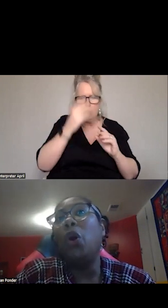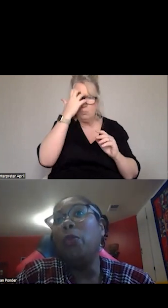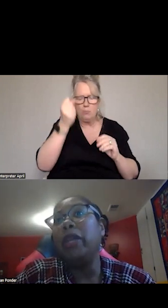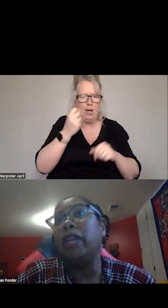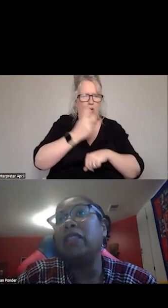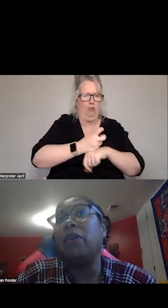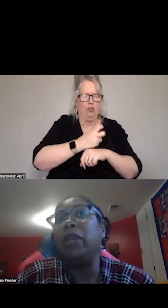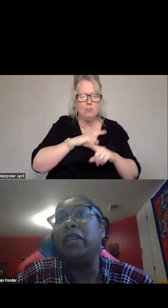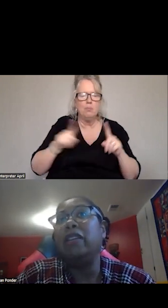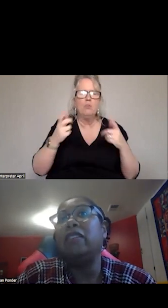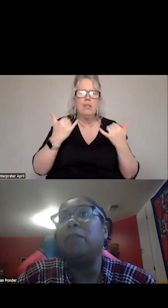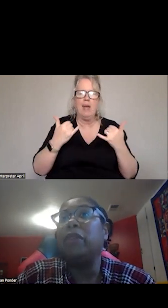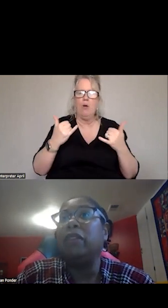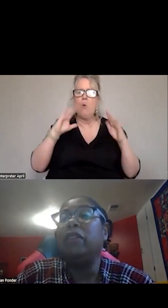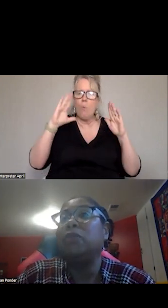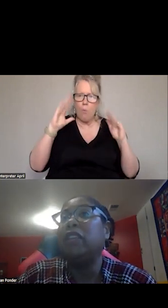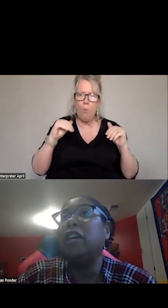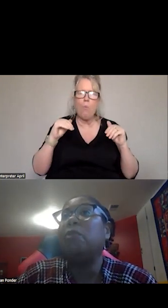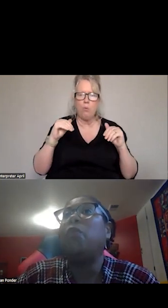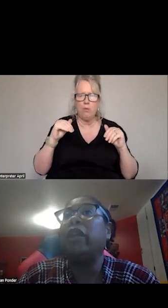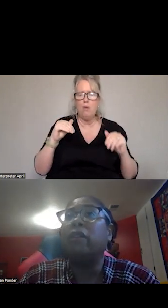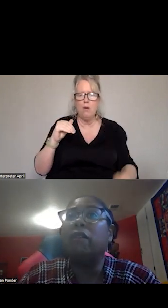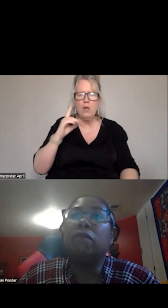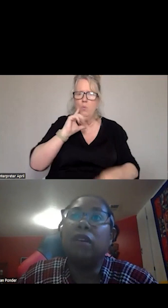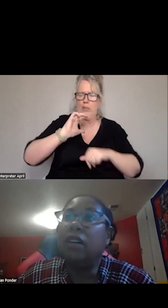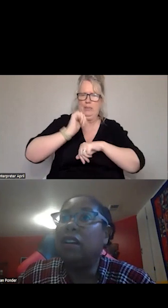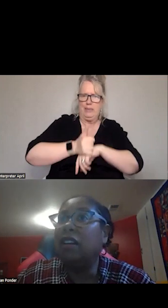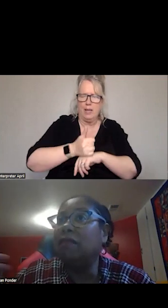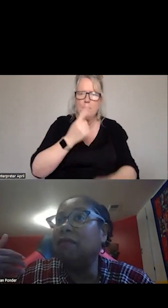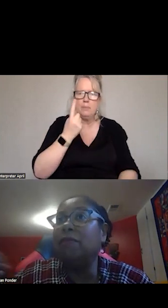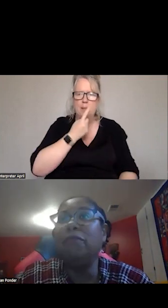we're hoping that we get something, set up where